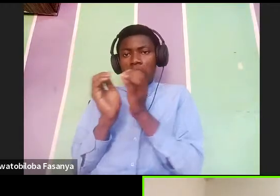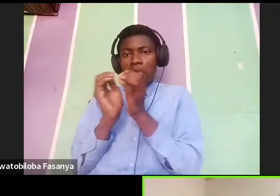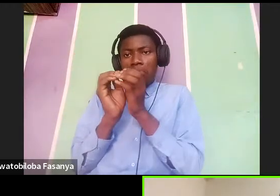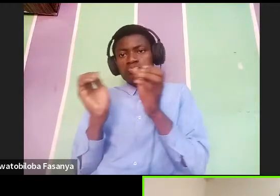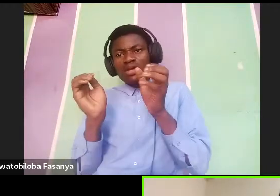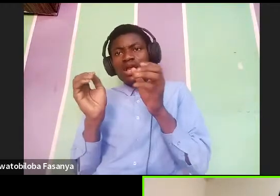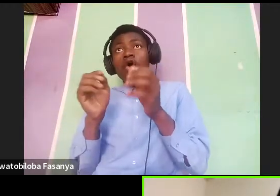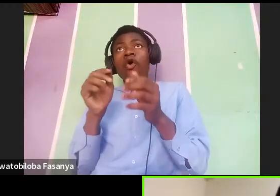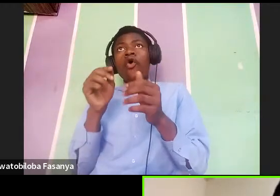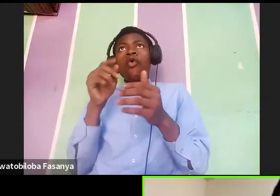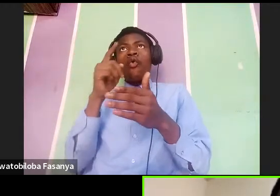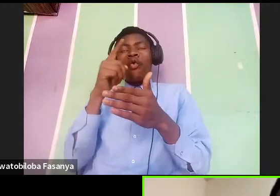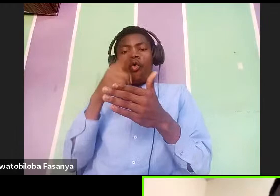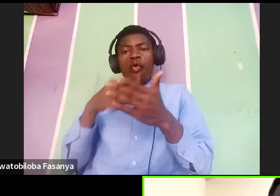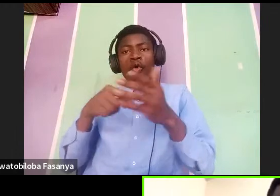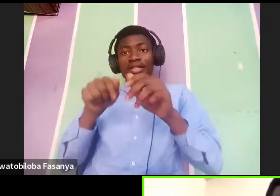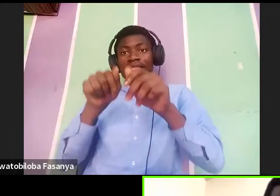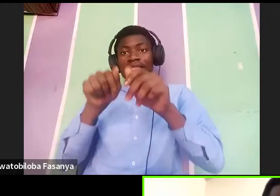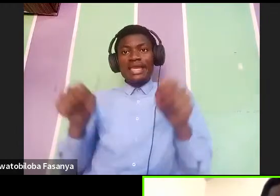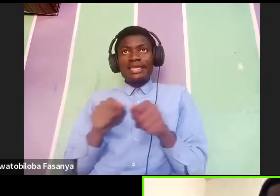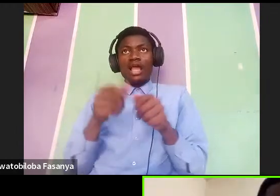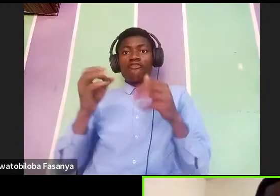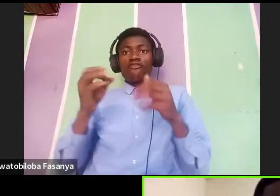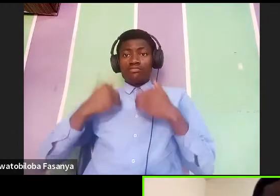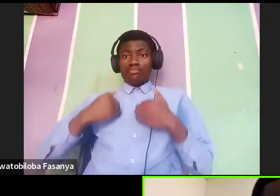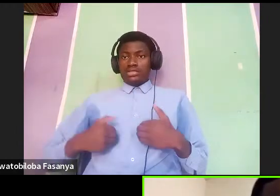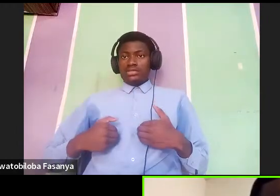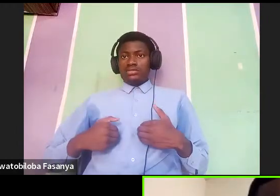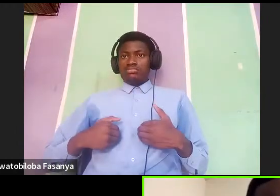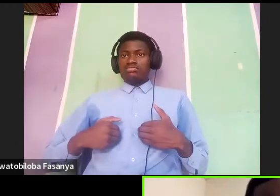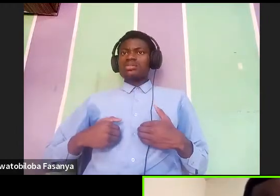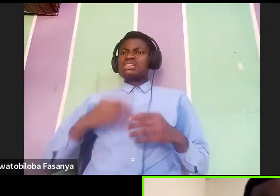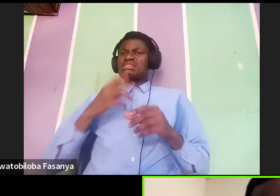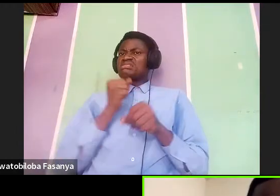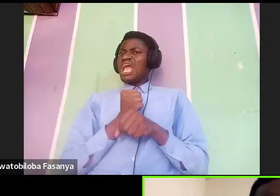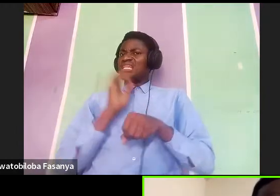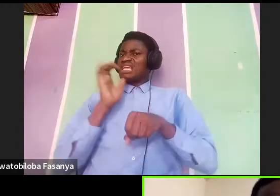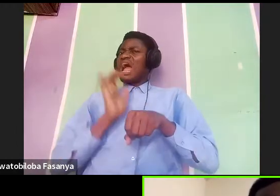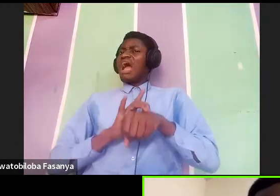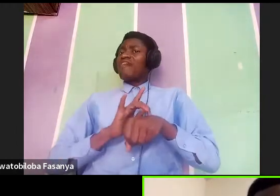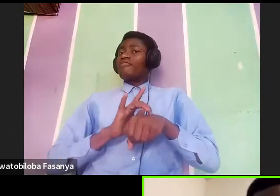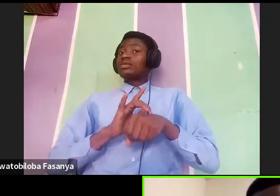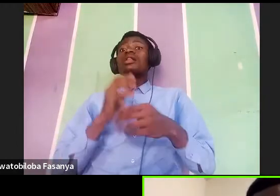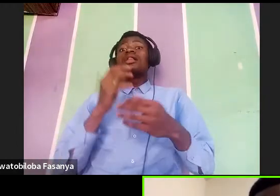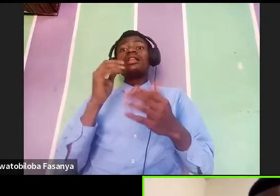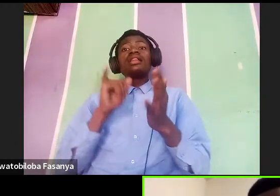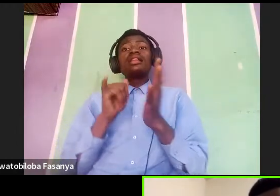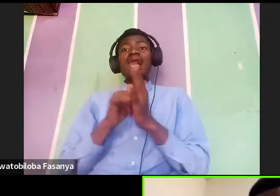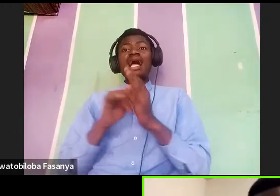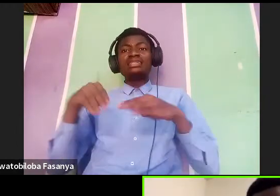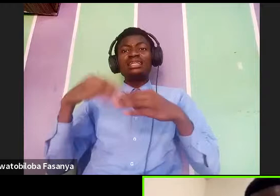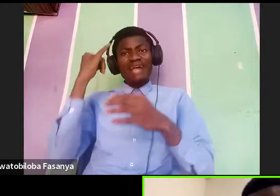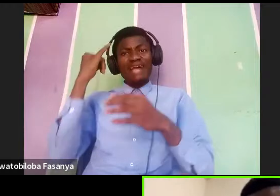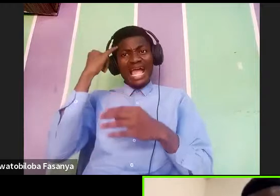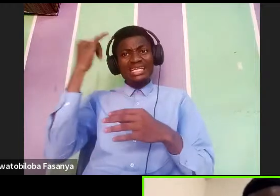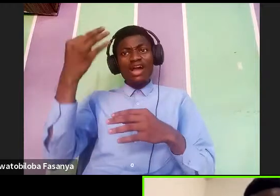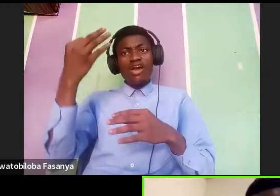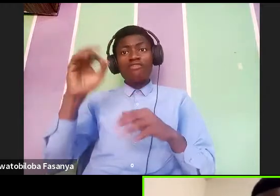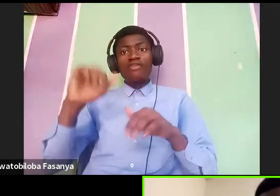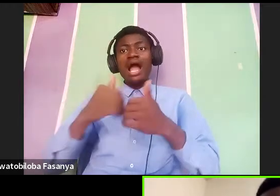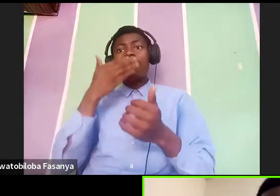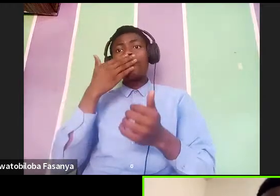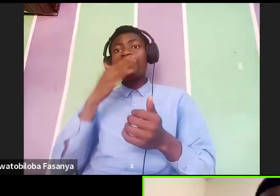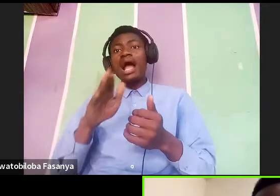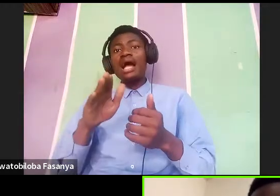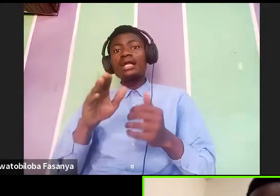that the burns have affected. And that gives us an idea of how bad or how severe the burn